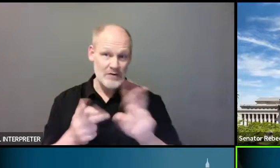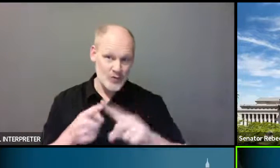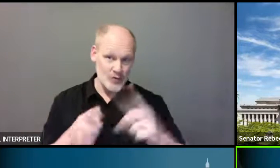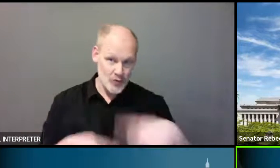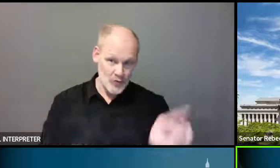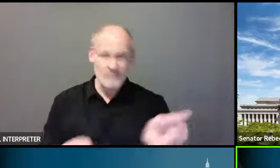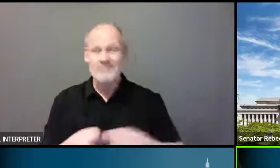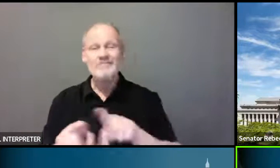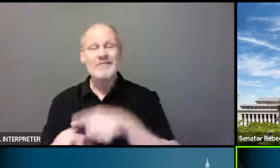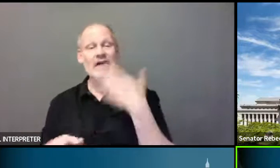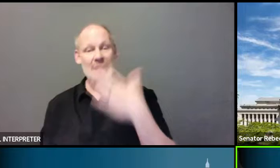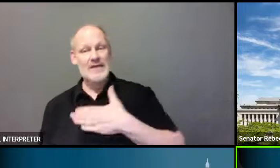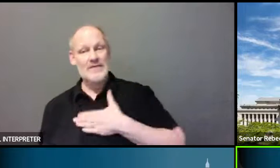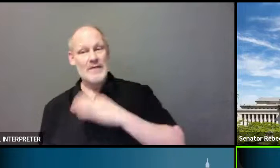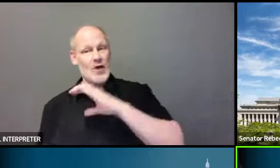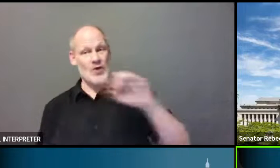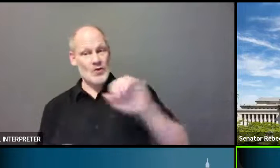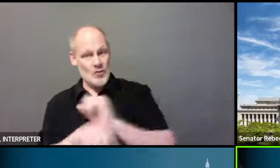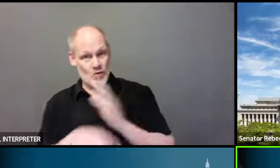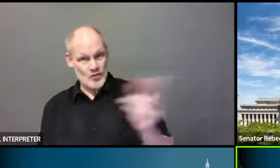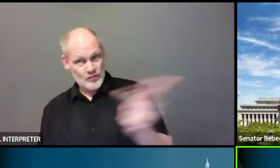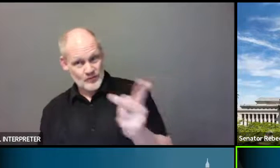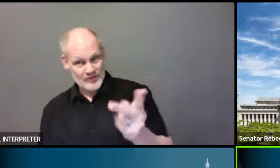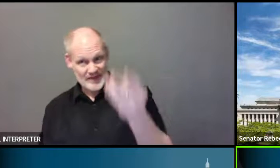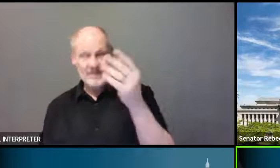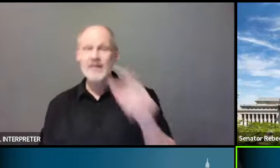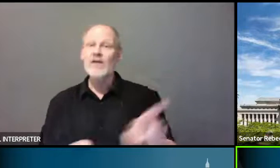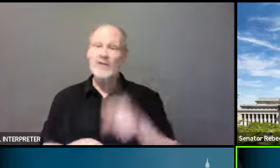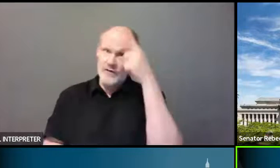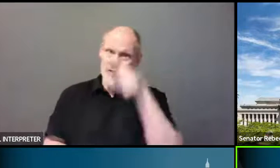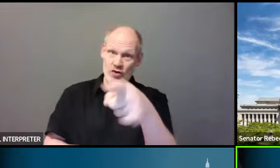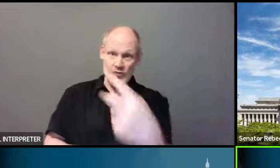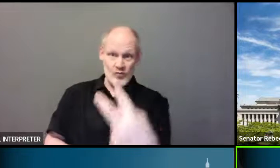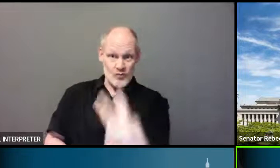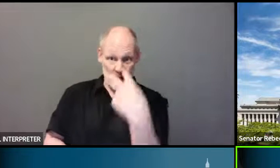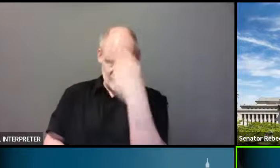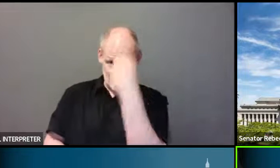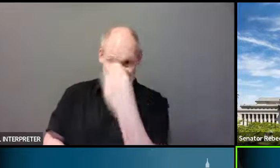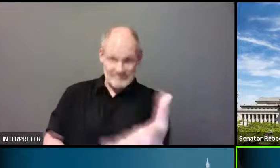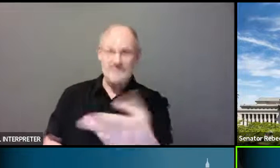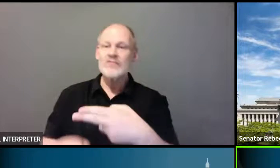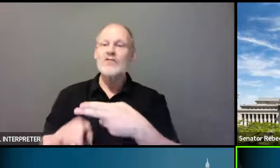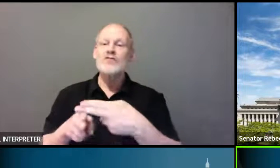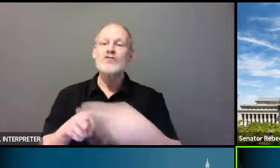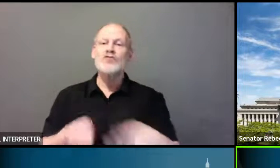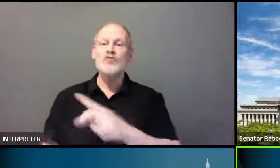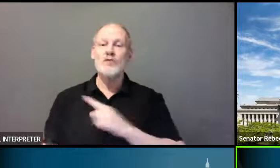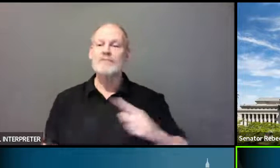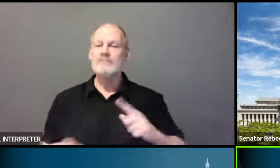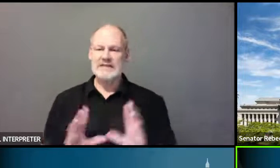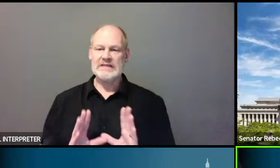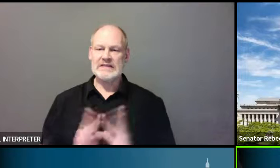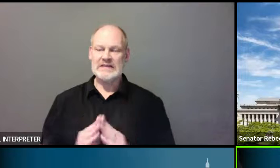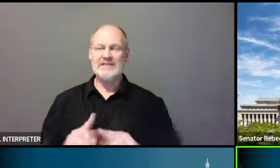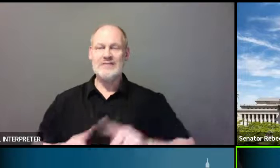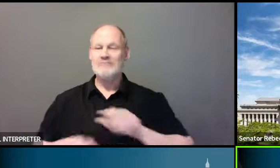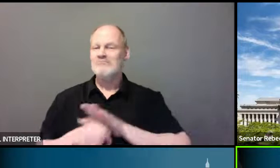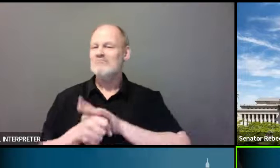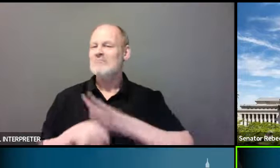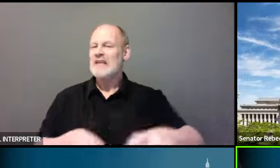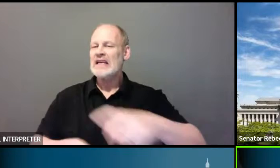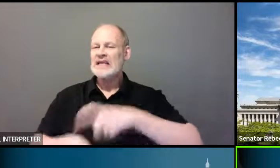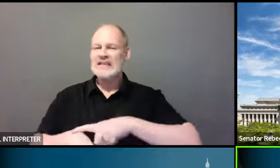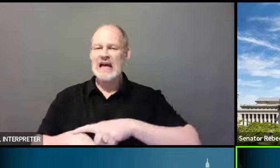my colleagues and let folks know, even though it's a short session, there's still plenty of time to have your voice heard. All of our